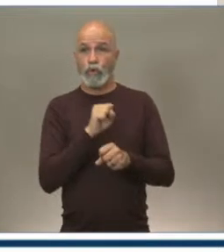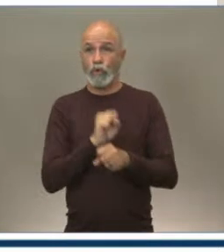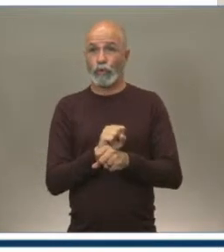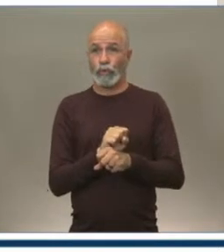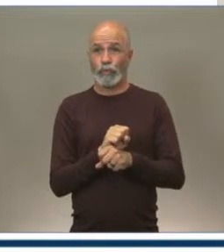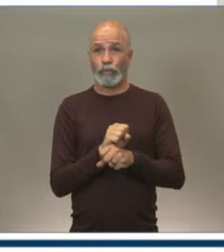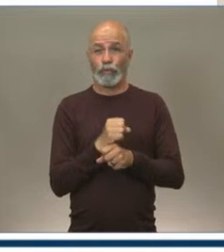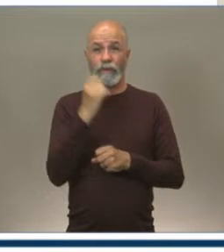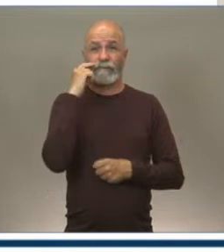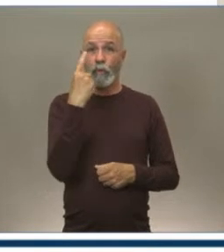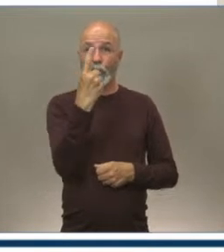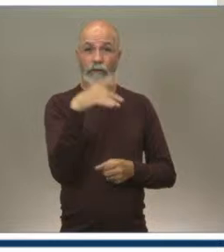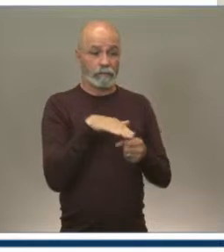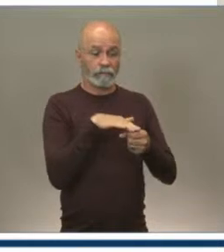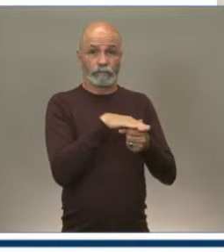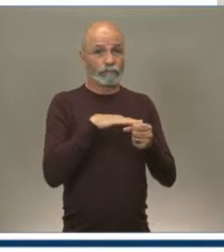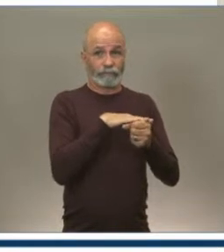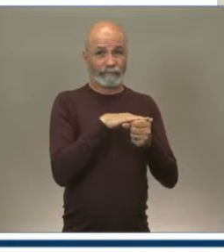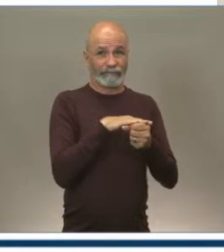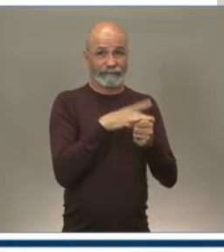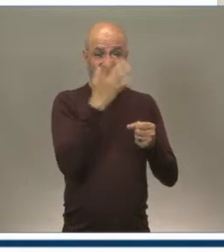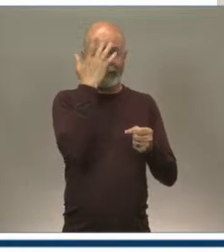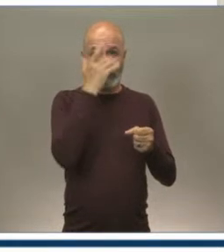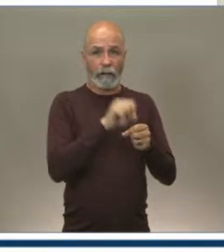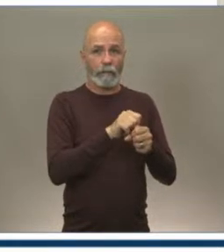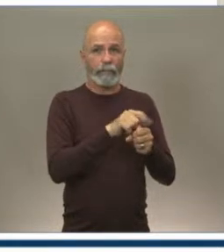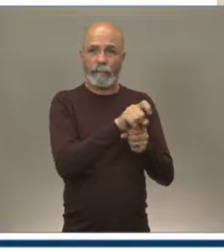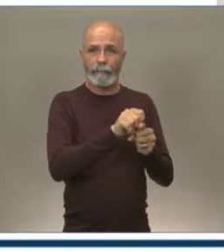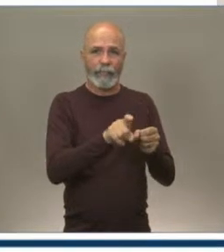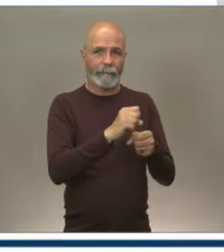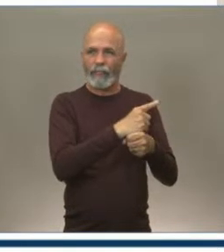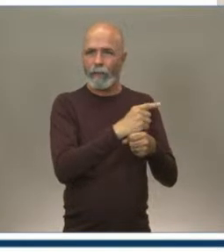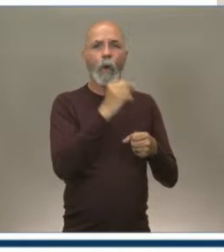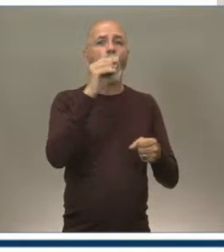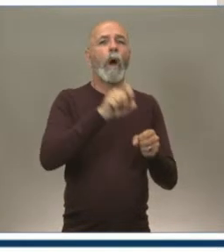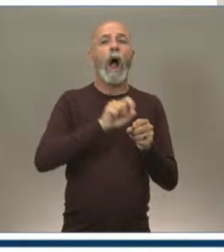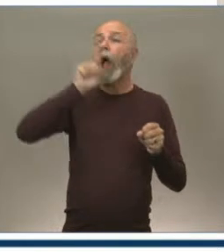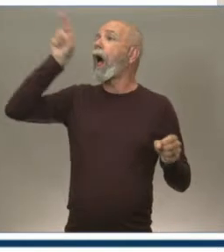hospital? And were they working at multiple different hospitals or just the infirmary?